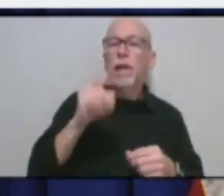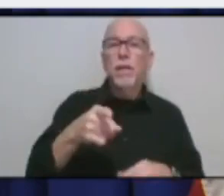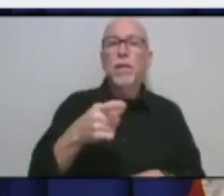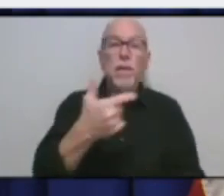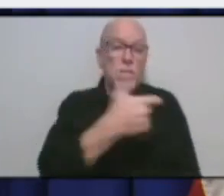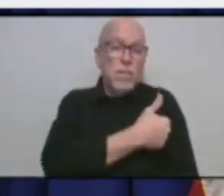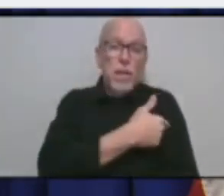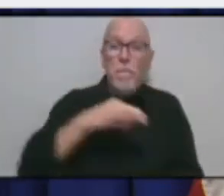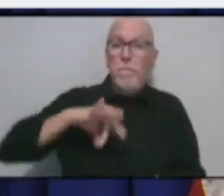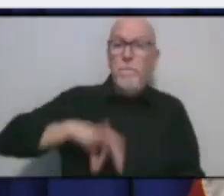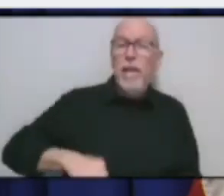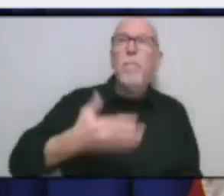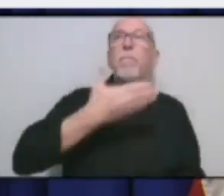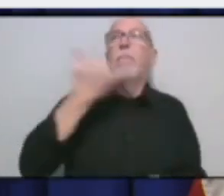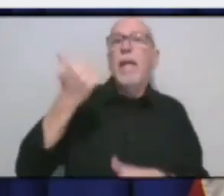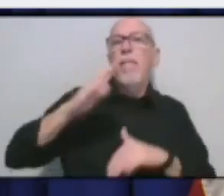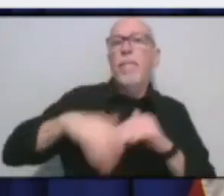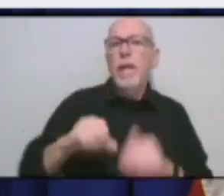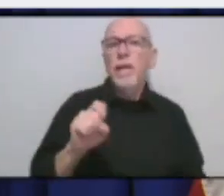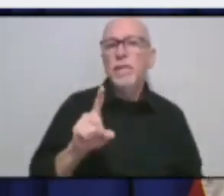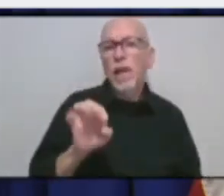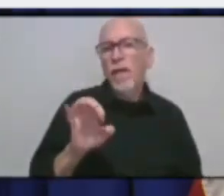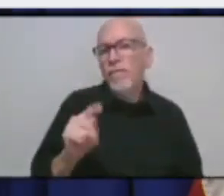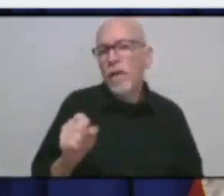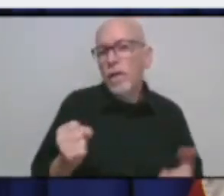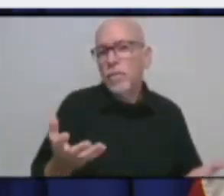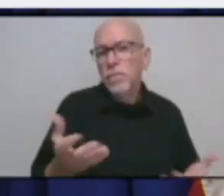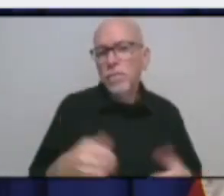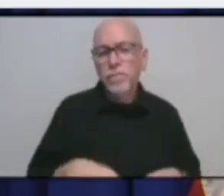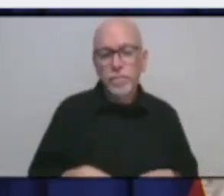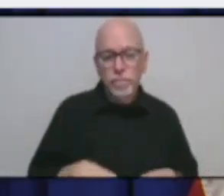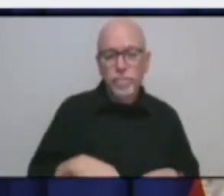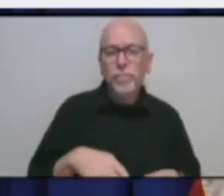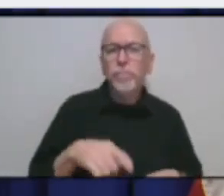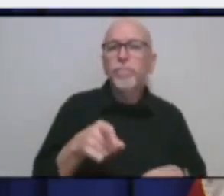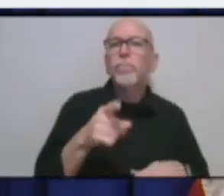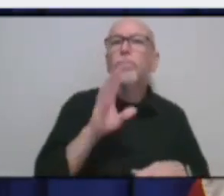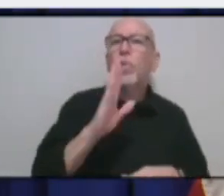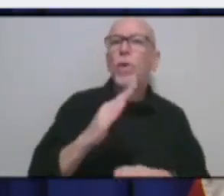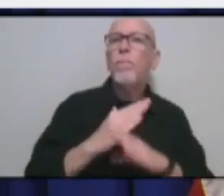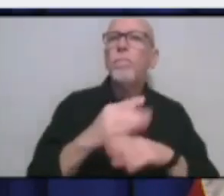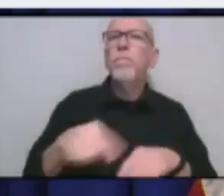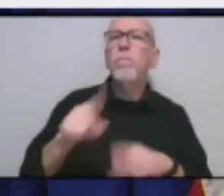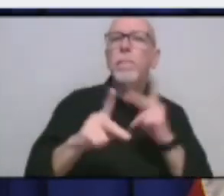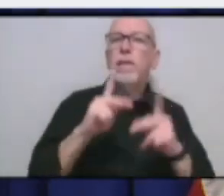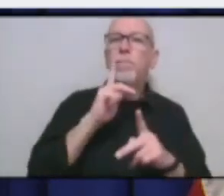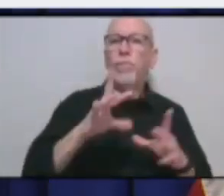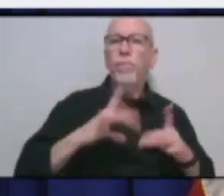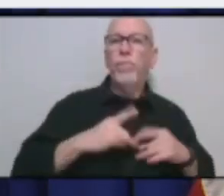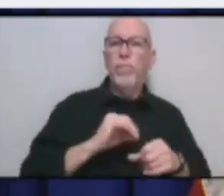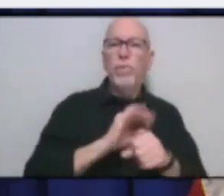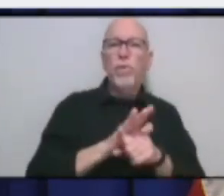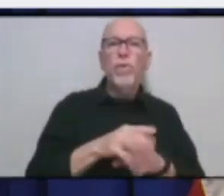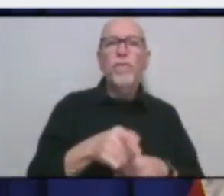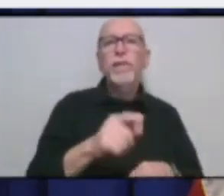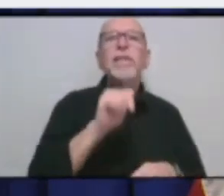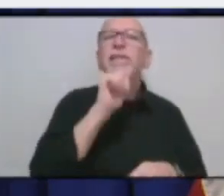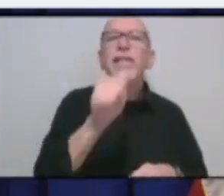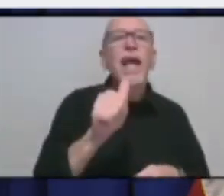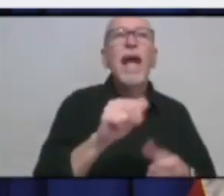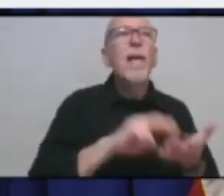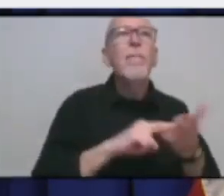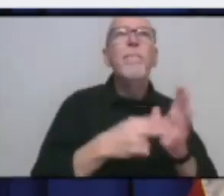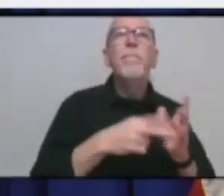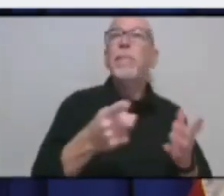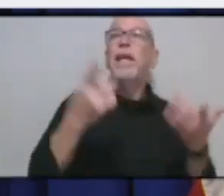these side effects. The vaccine will protect Hoosiers from contracting COVID-19. It will not be a